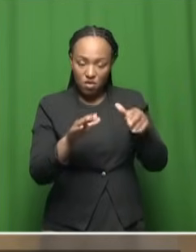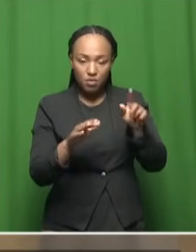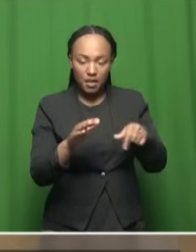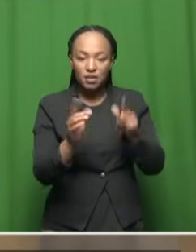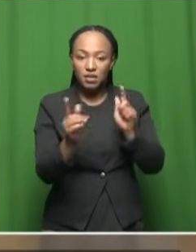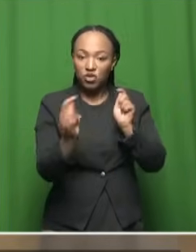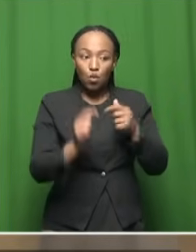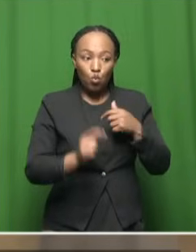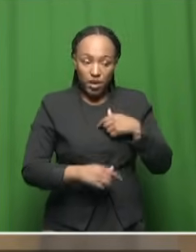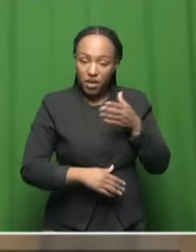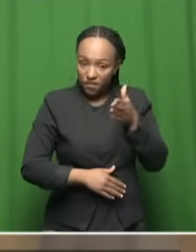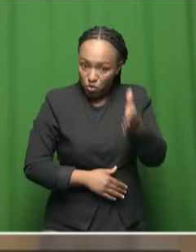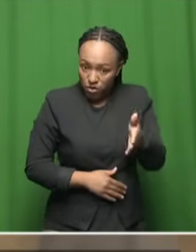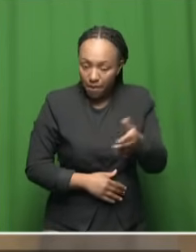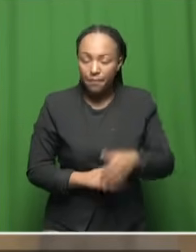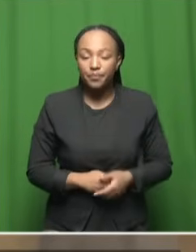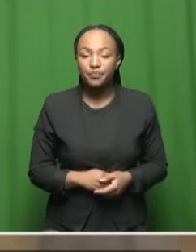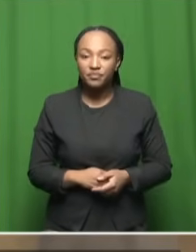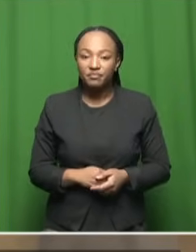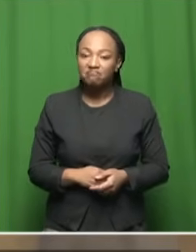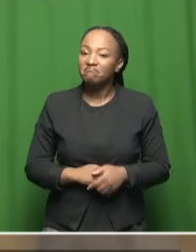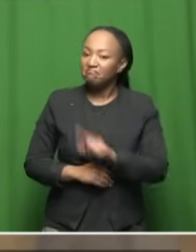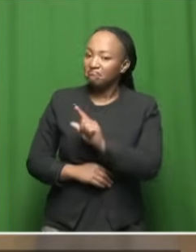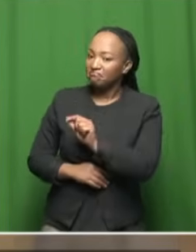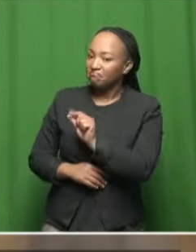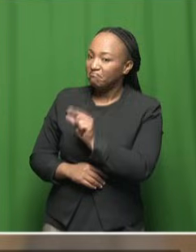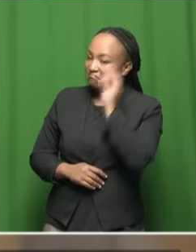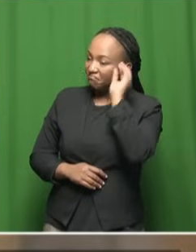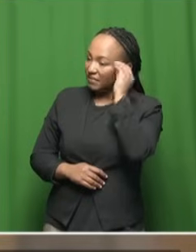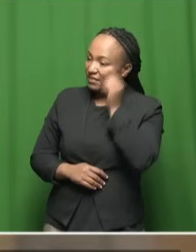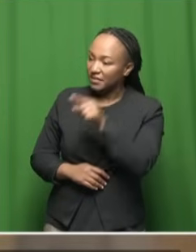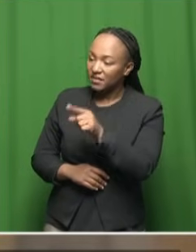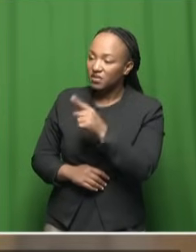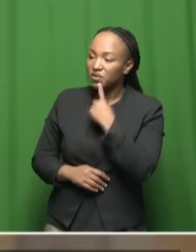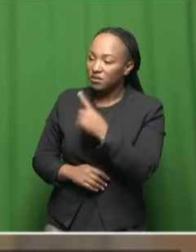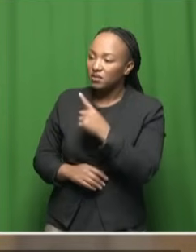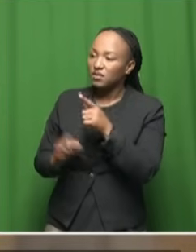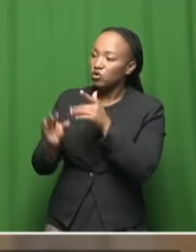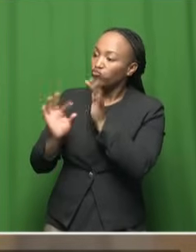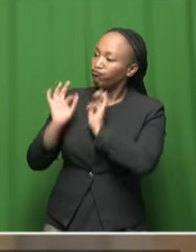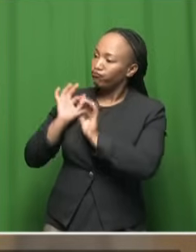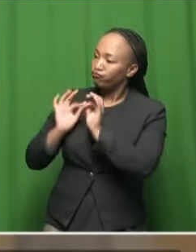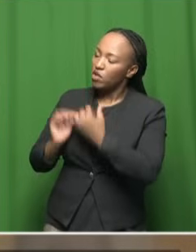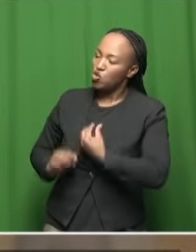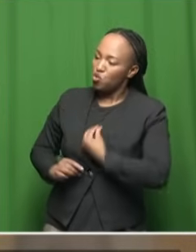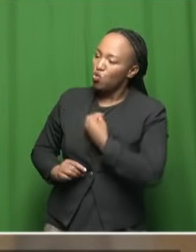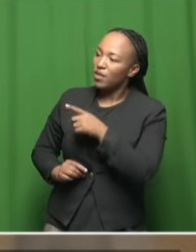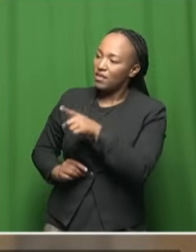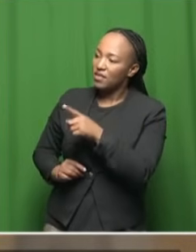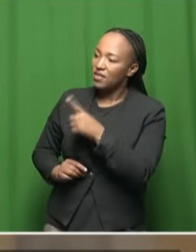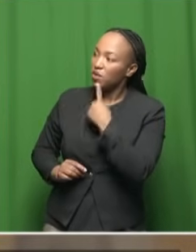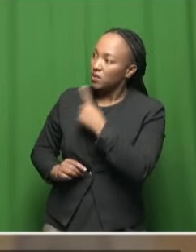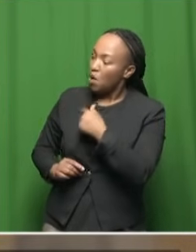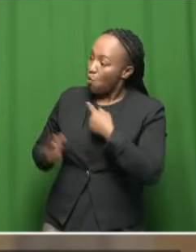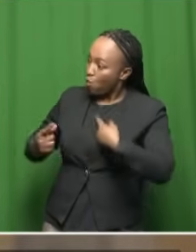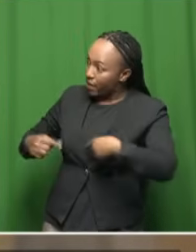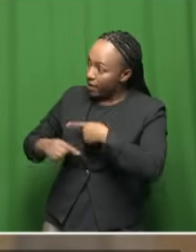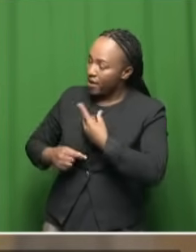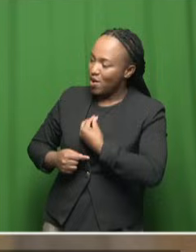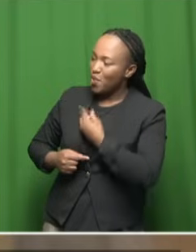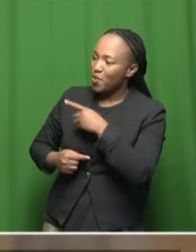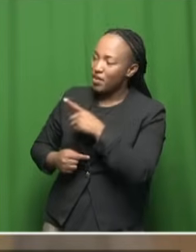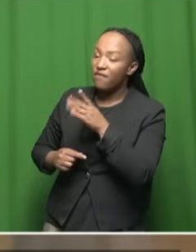We are the future. It's interesting that you talk about the youth, and that you say that we are the youth, and